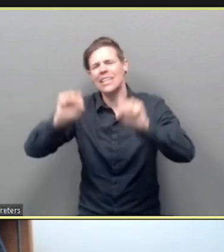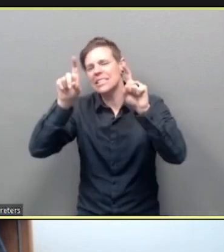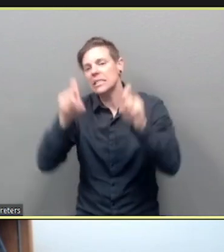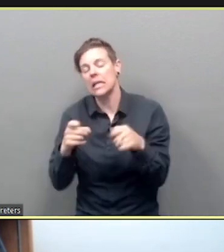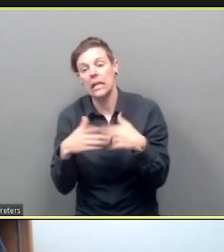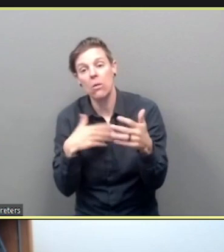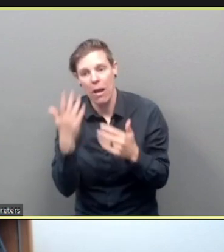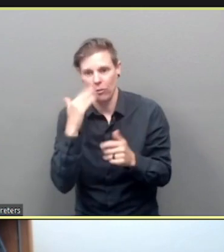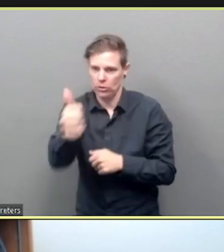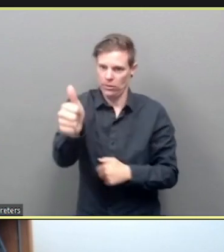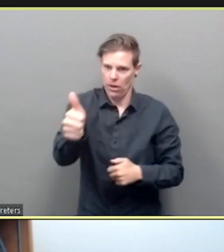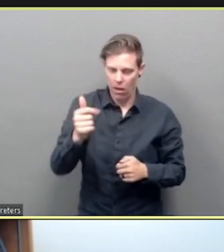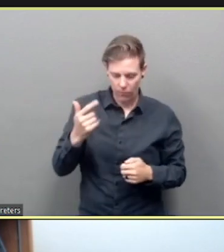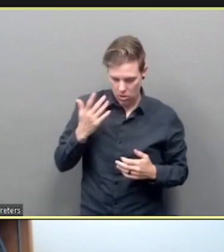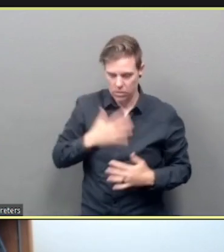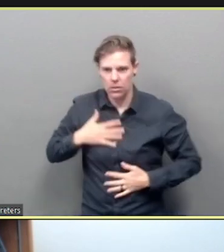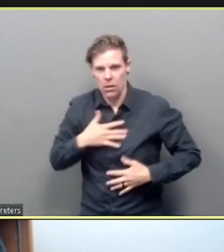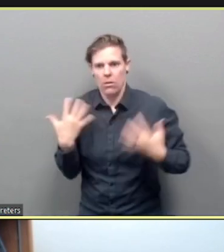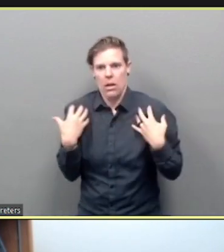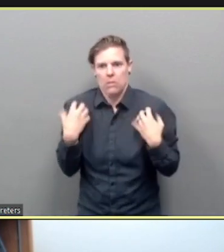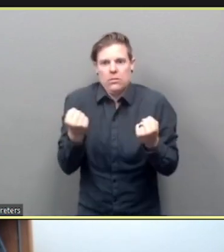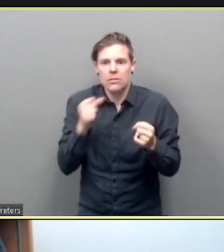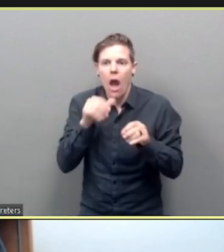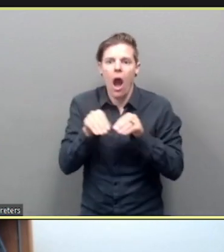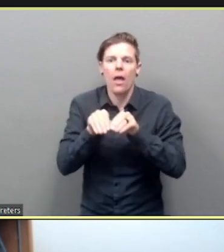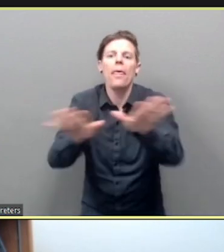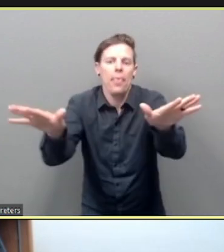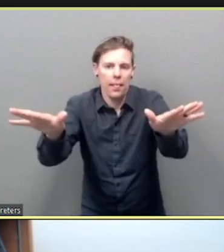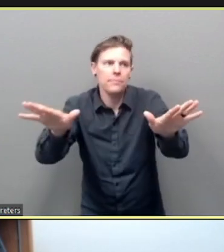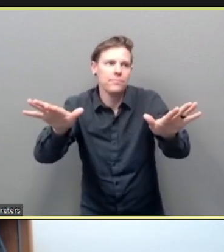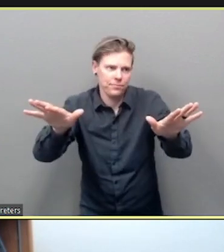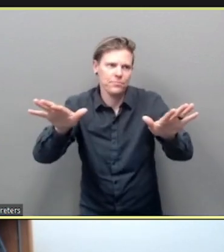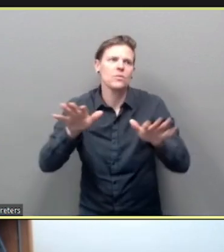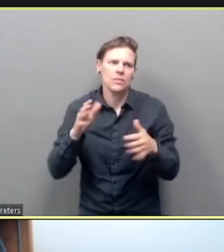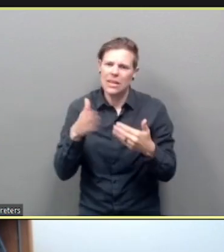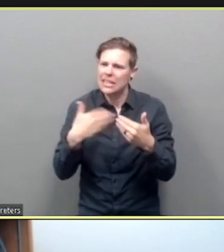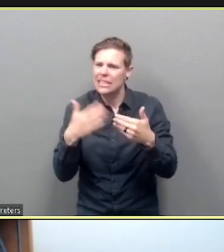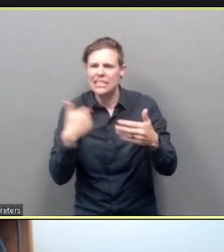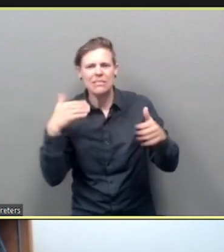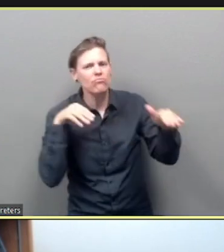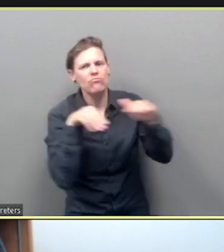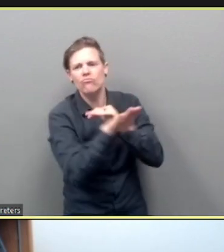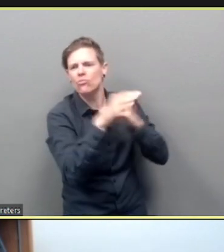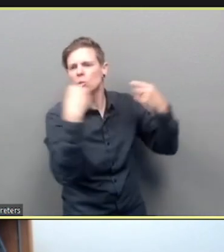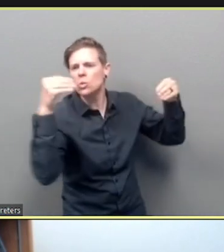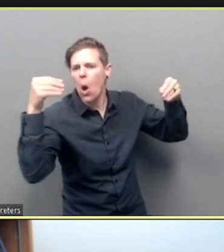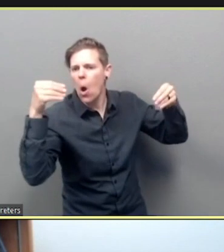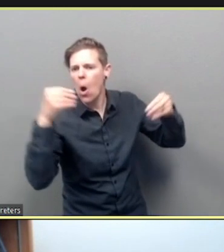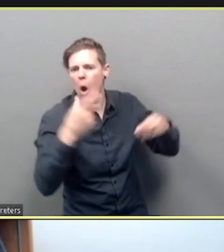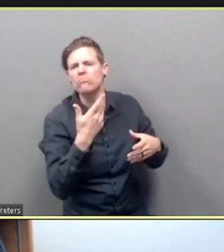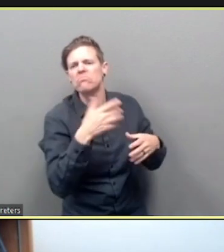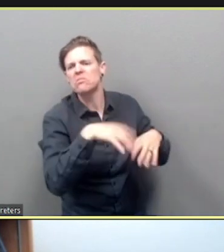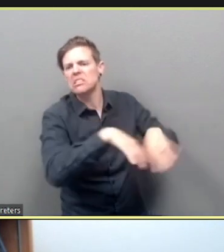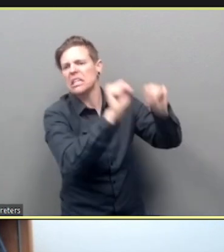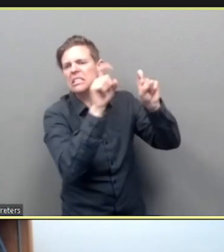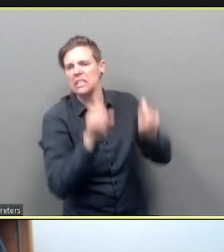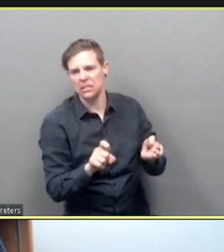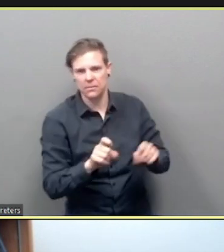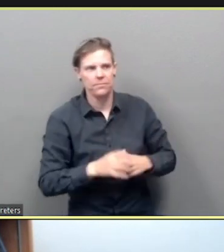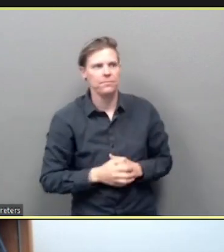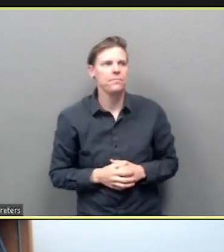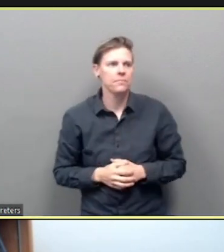that as easy access to a diagnosis as possible. So I think the next slide is my last slide, and then I can turn this